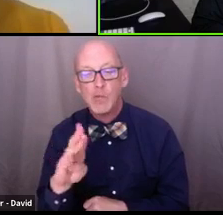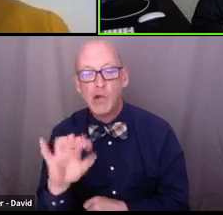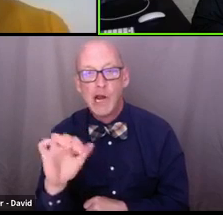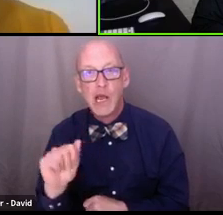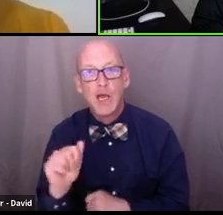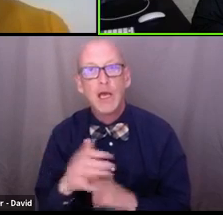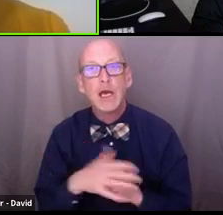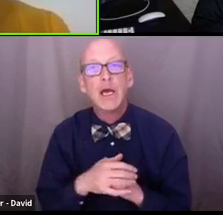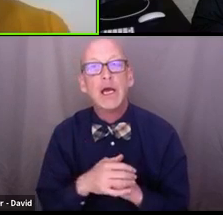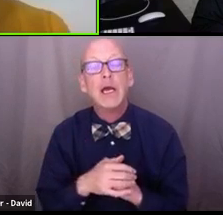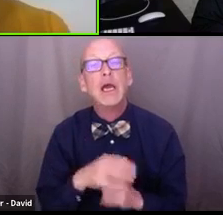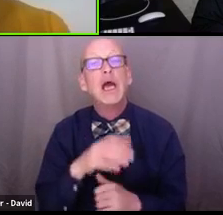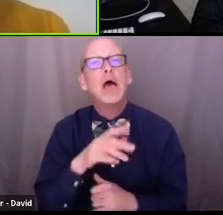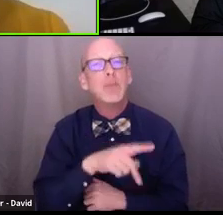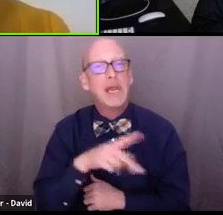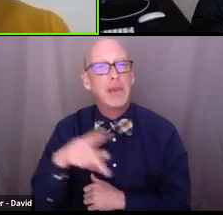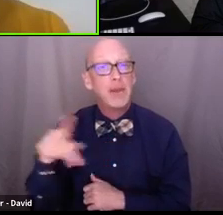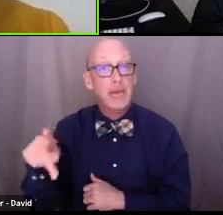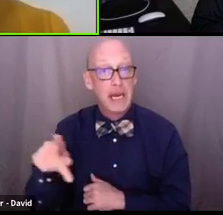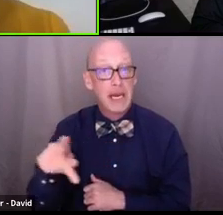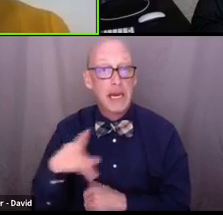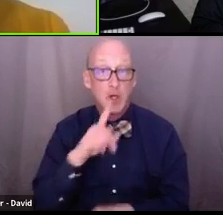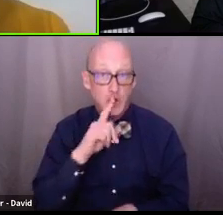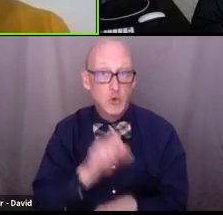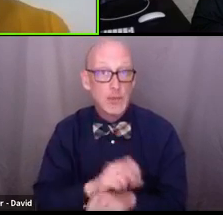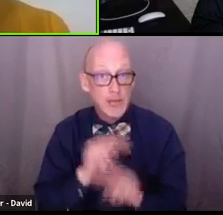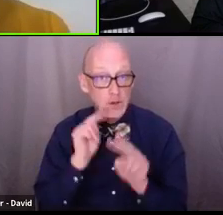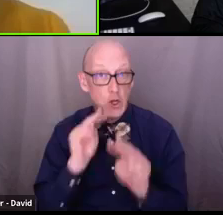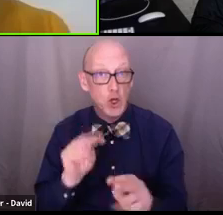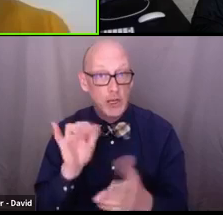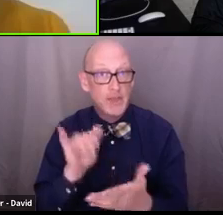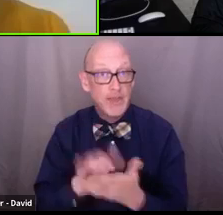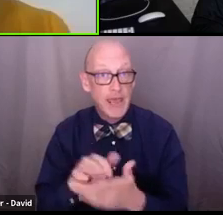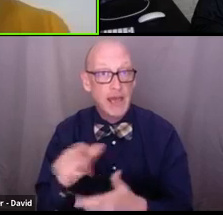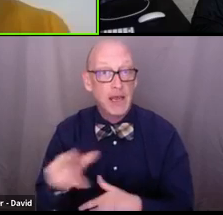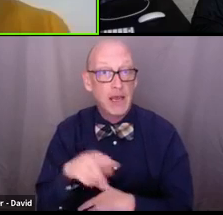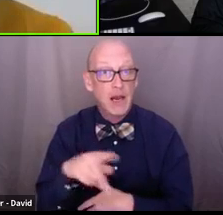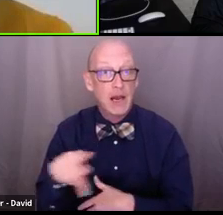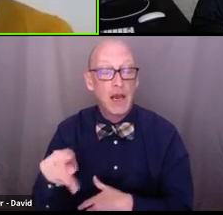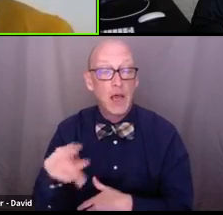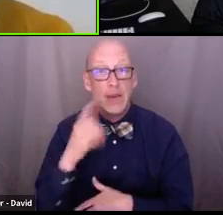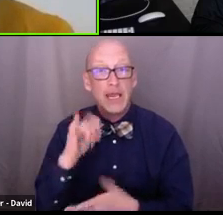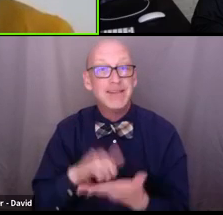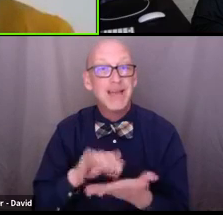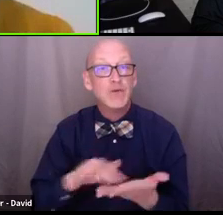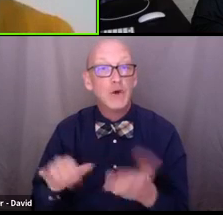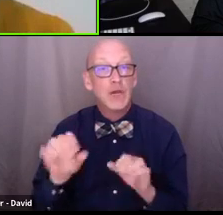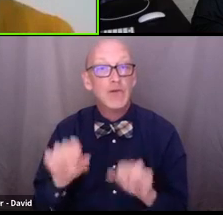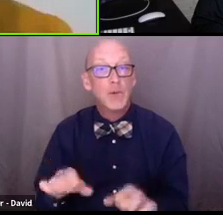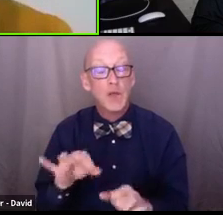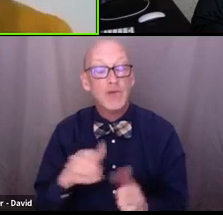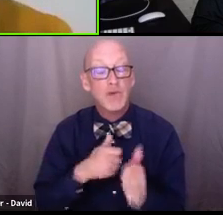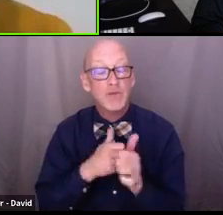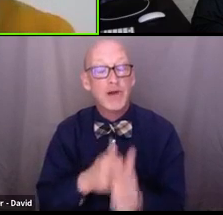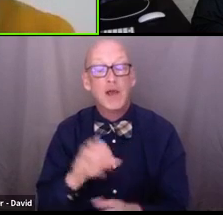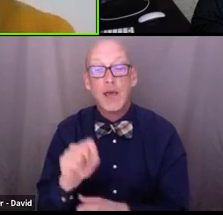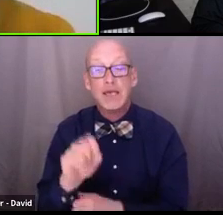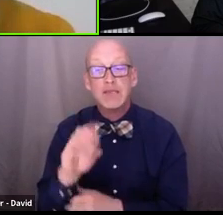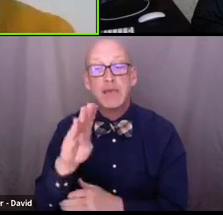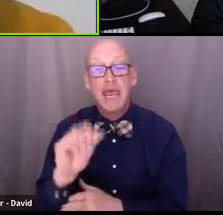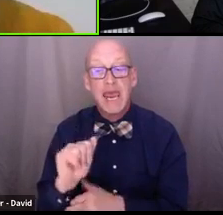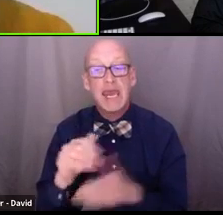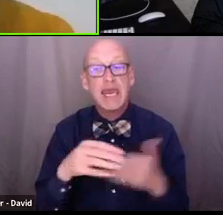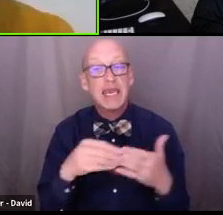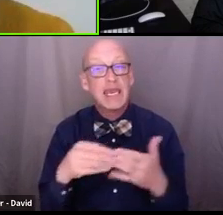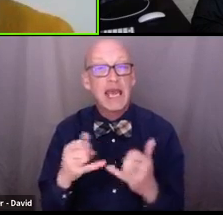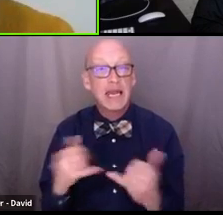I already mentioned, PPP, definitely look into that because it's forgivable if you follow the SBA guidelines.